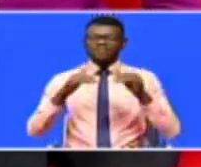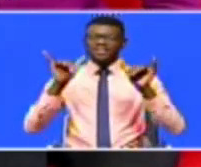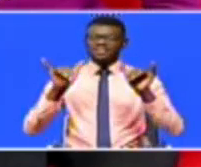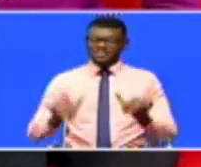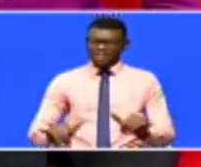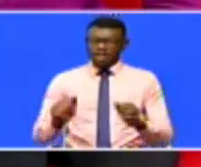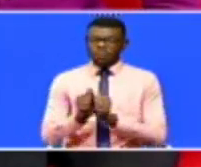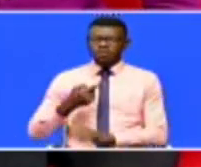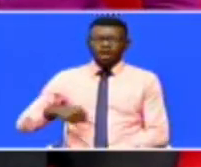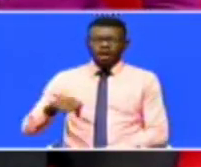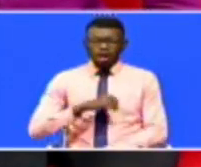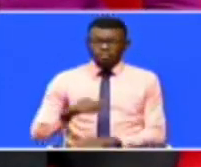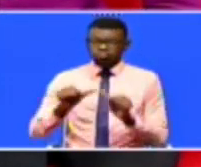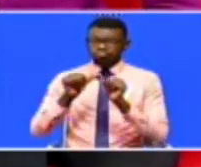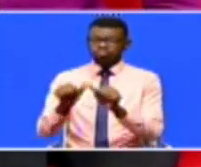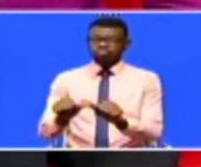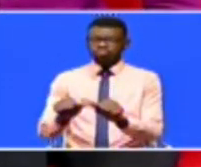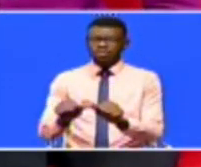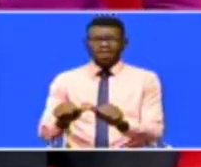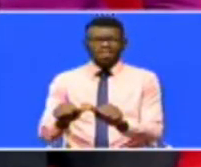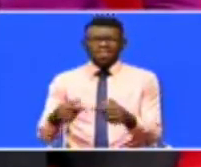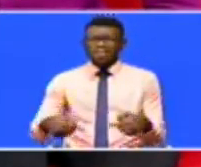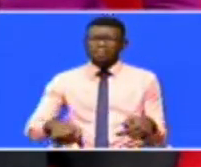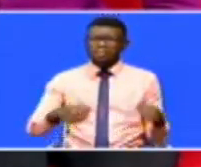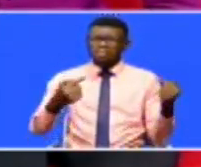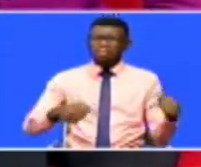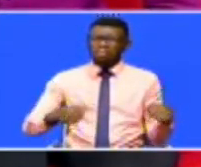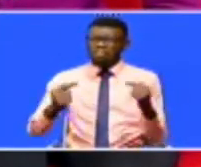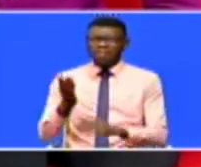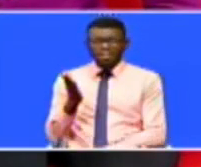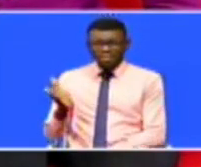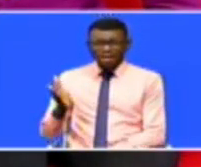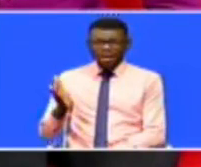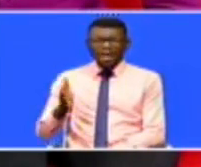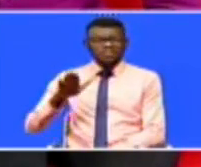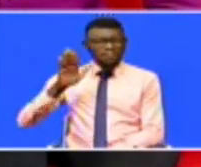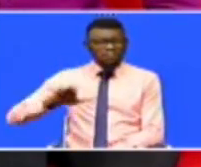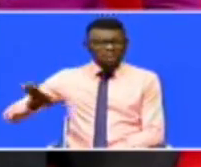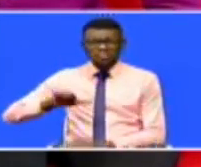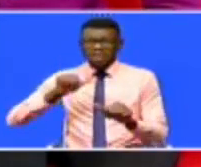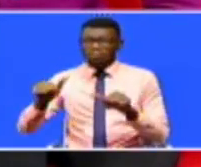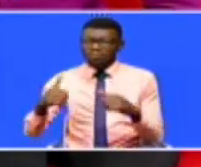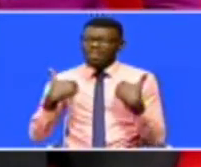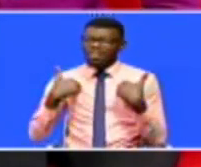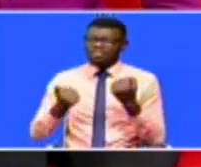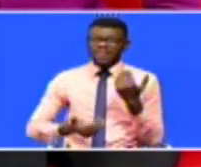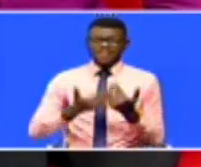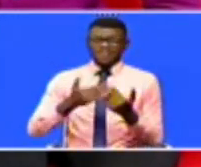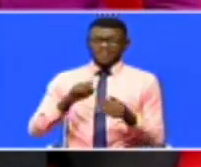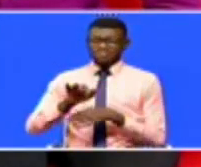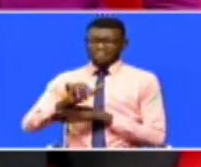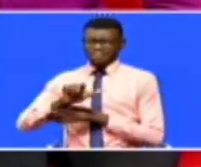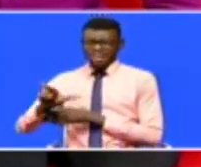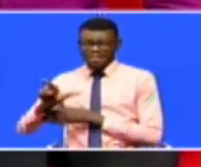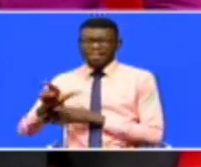The Friday briefing, let's continue. Now, there was heated debate over the controversial reproductive health care bill as various